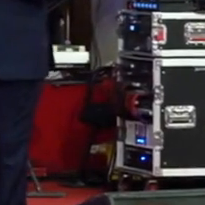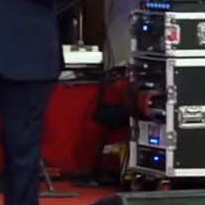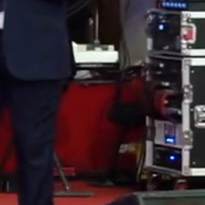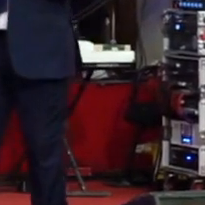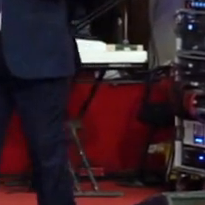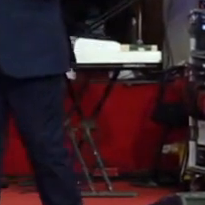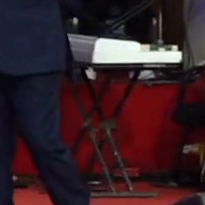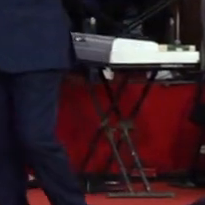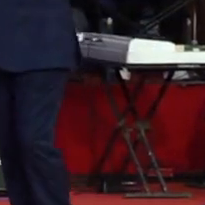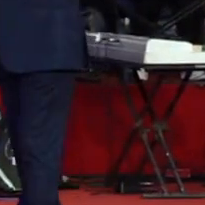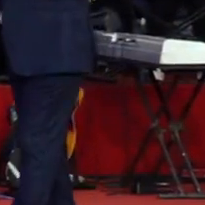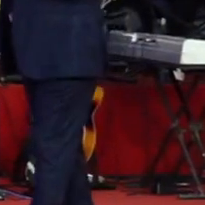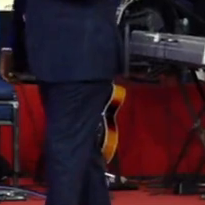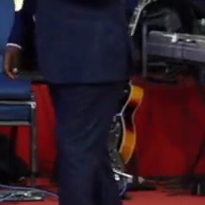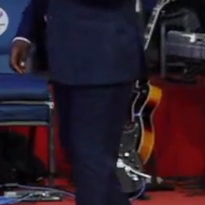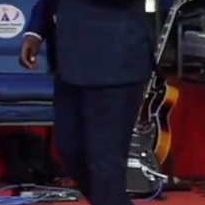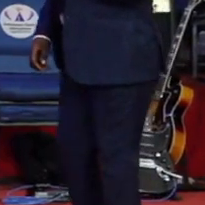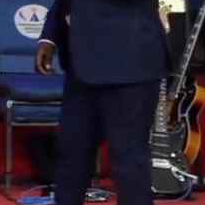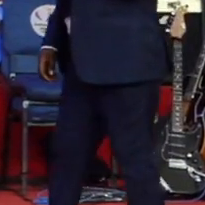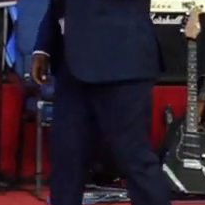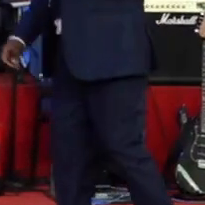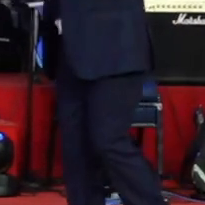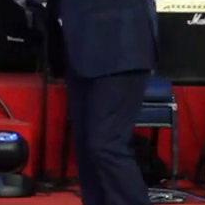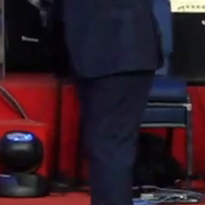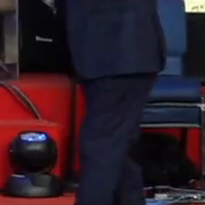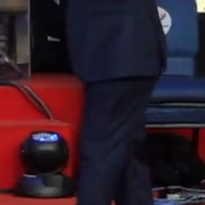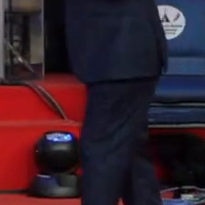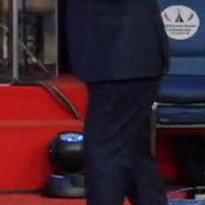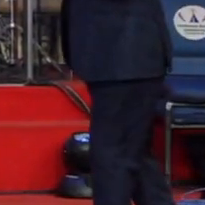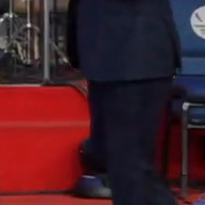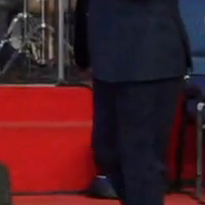I remember a man gave a large amount of money